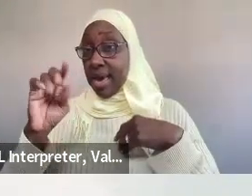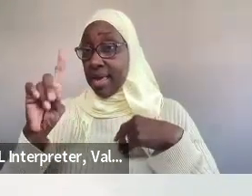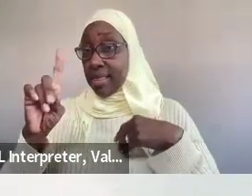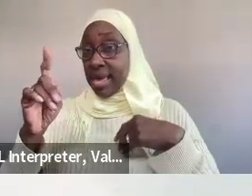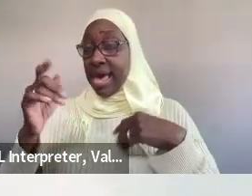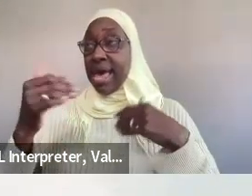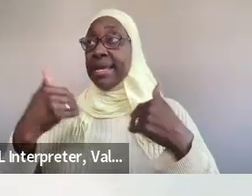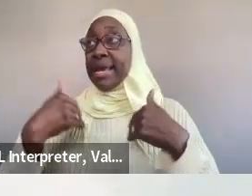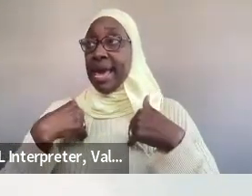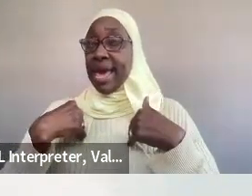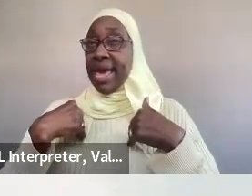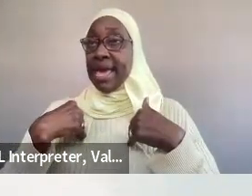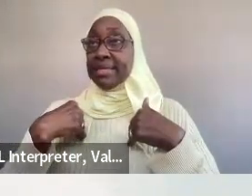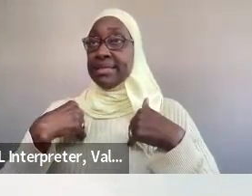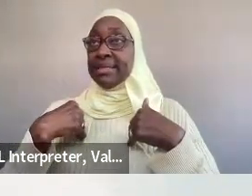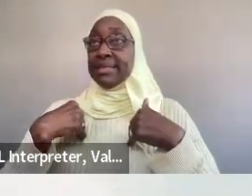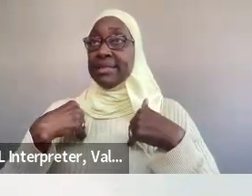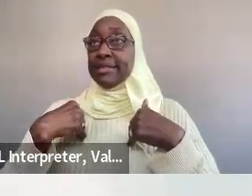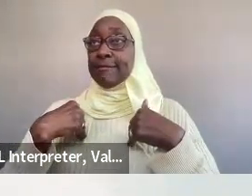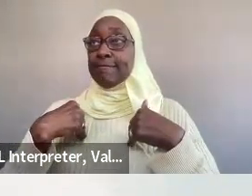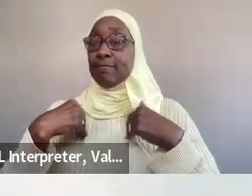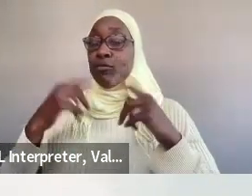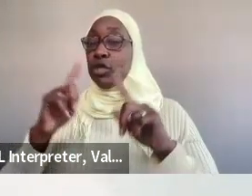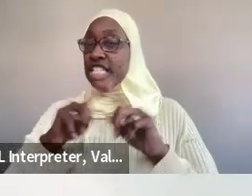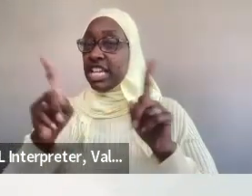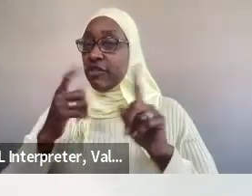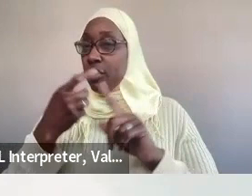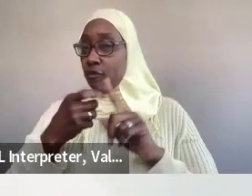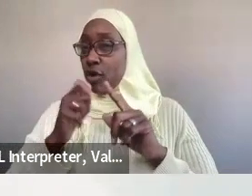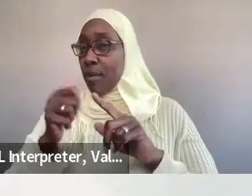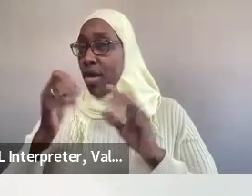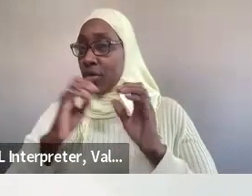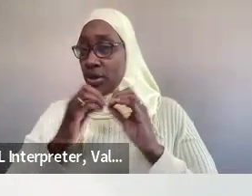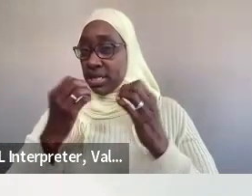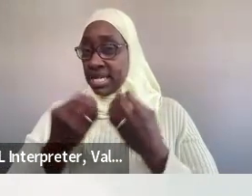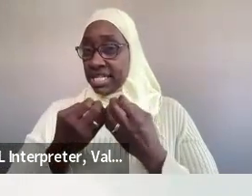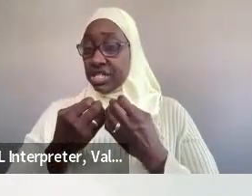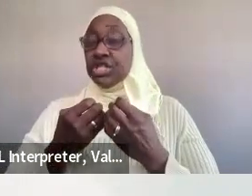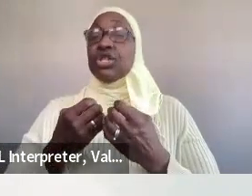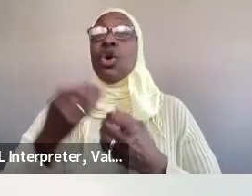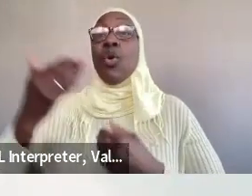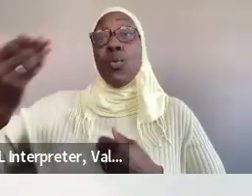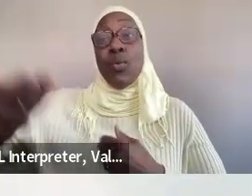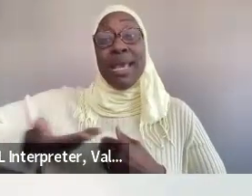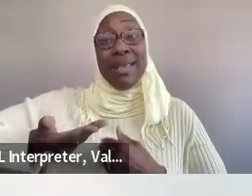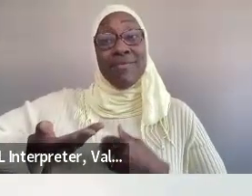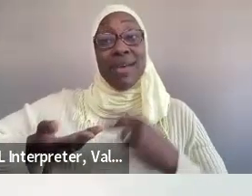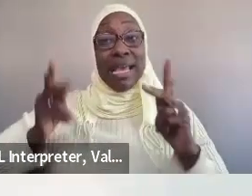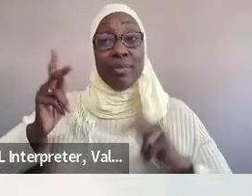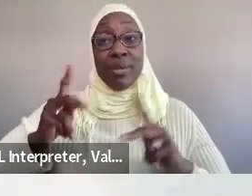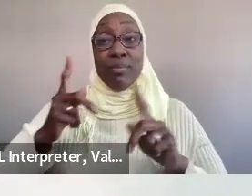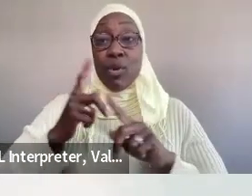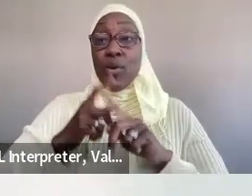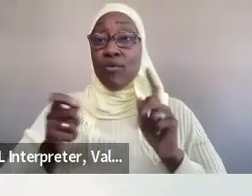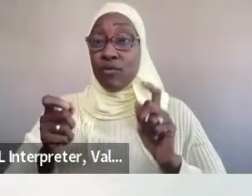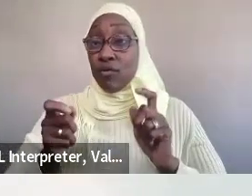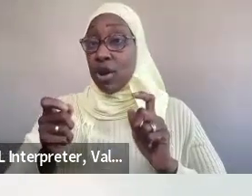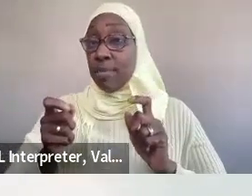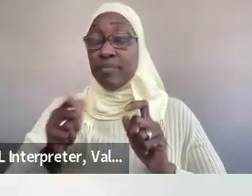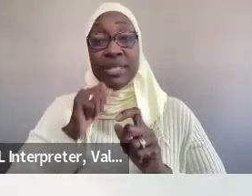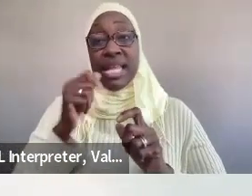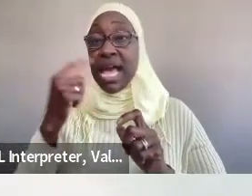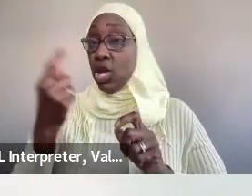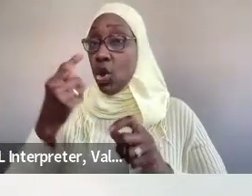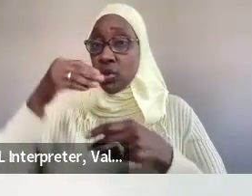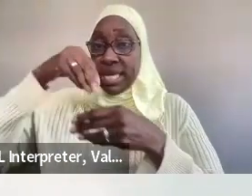the university, but also from all the disabled community around us, whether it's from the United States or